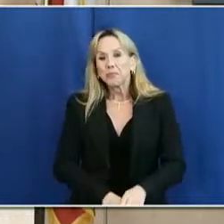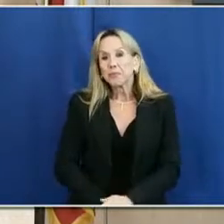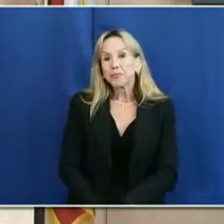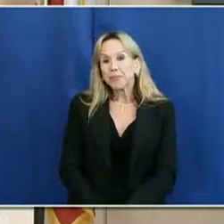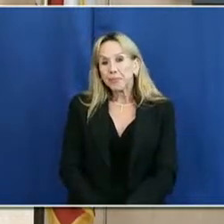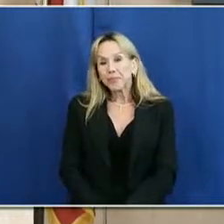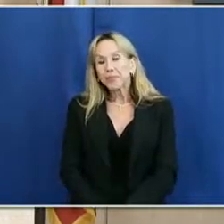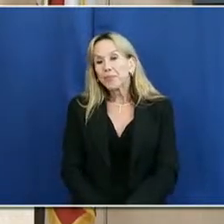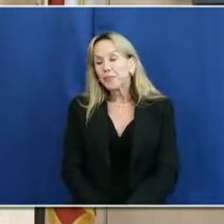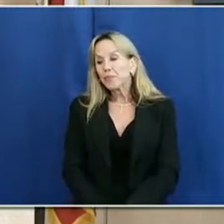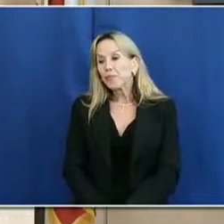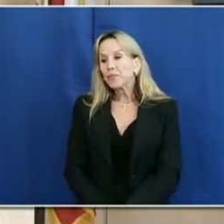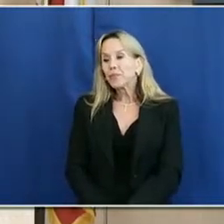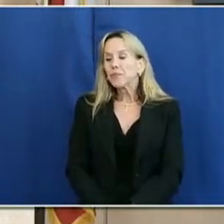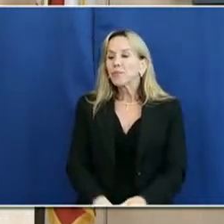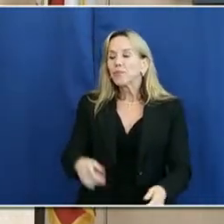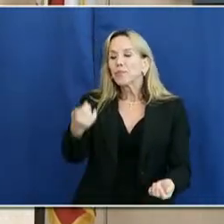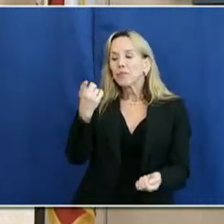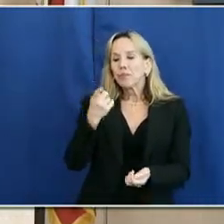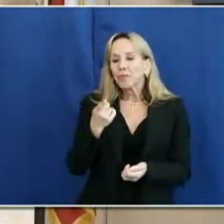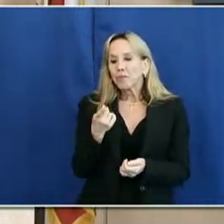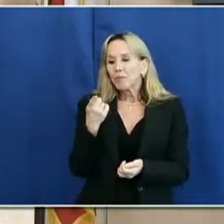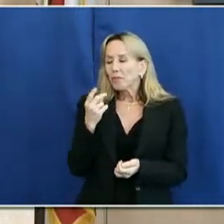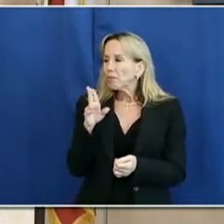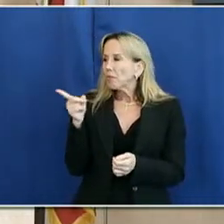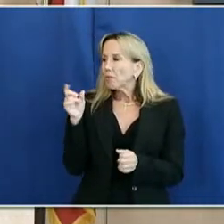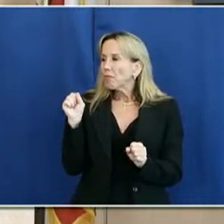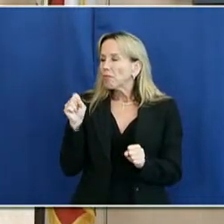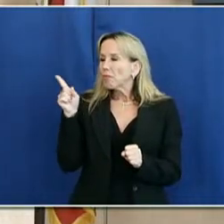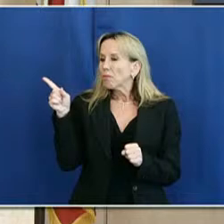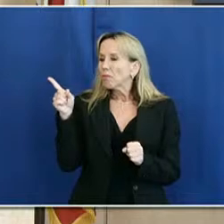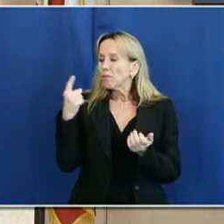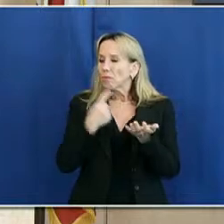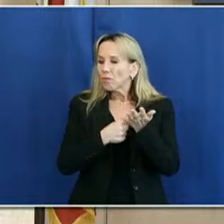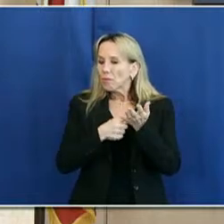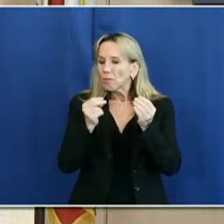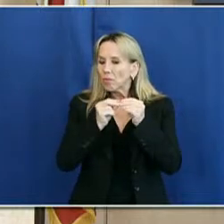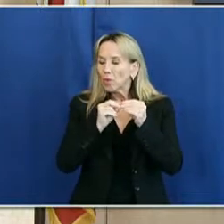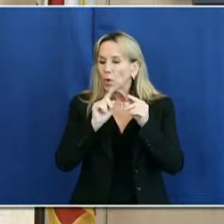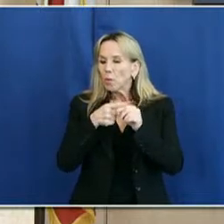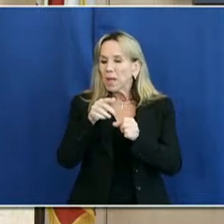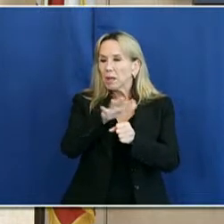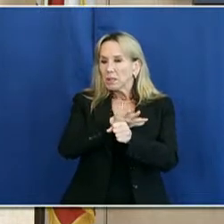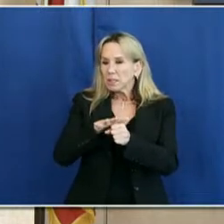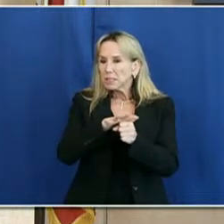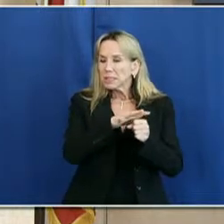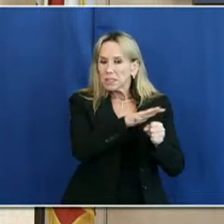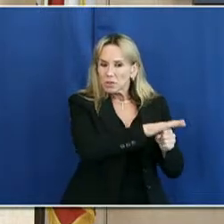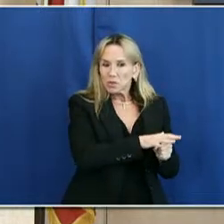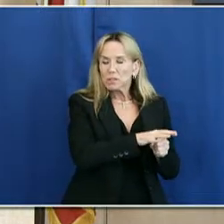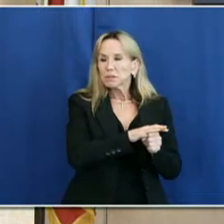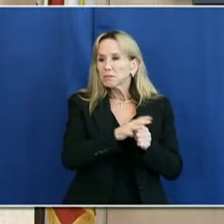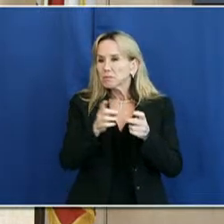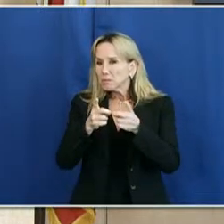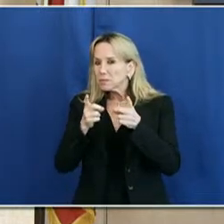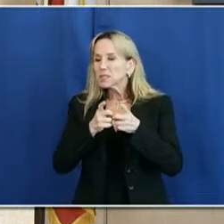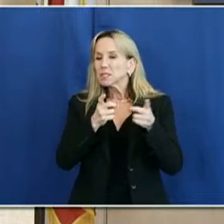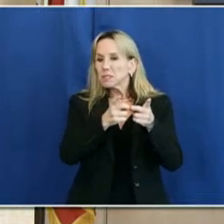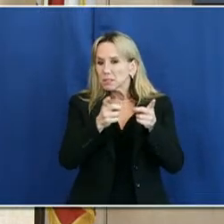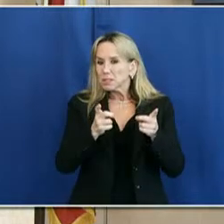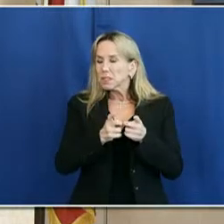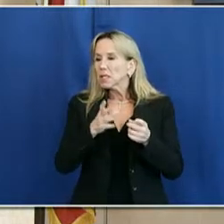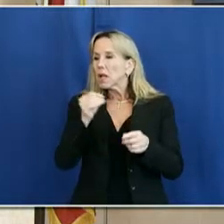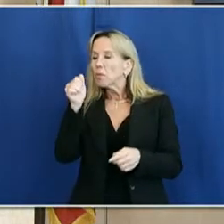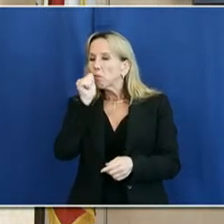Thank you, Doctor. Dr. Galvo, could you touch a little bit more? I know you talked about all the districts of private schools and charter schools that are all having their